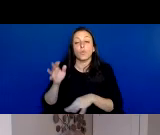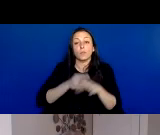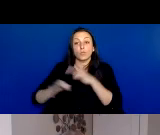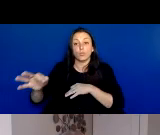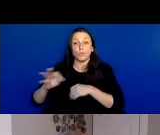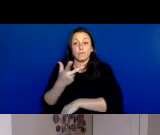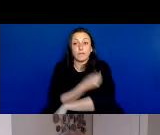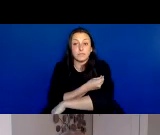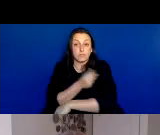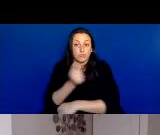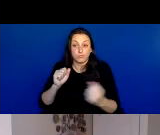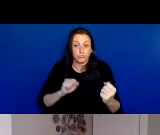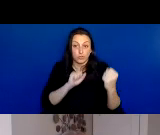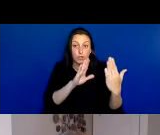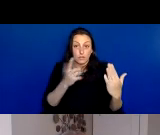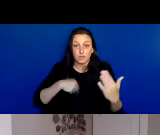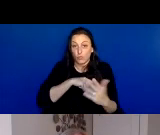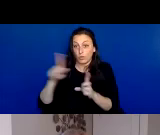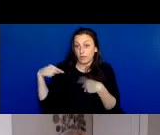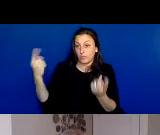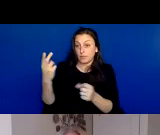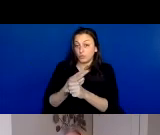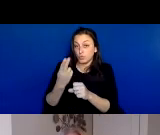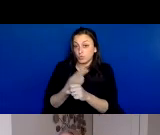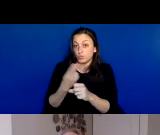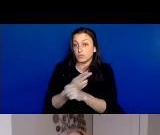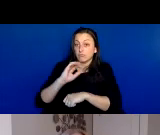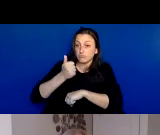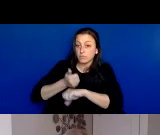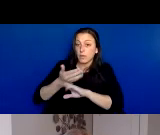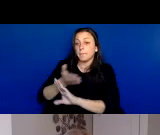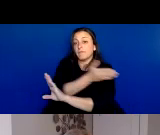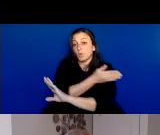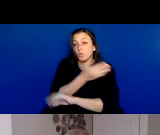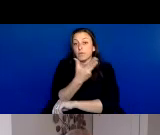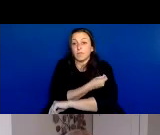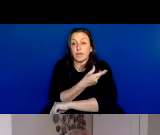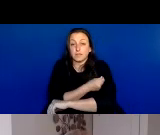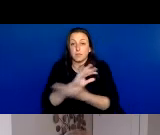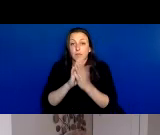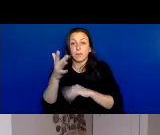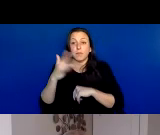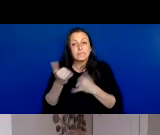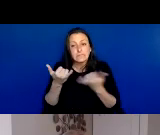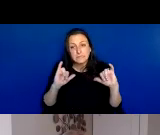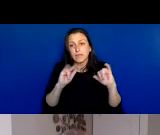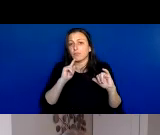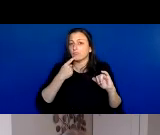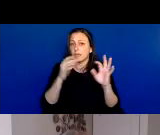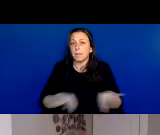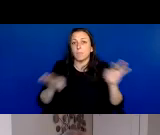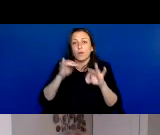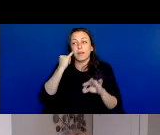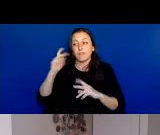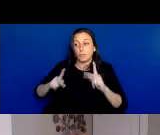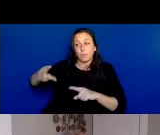the strategies that we have been using, that we had in place prior to vaccine becoming available, continue to be really important for unvaccinated